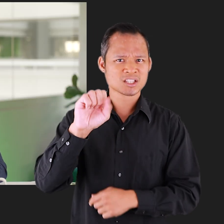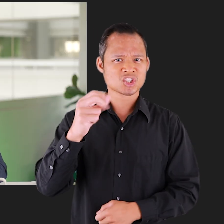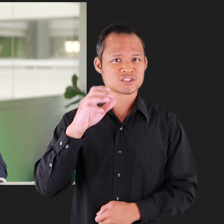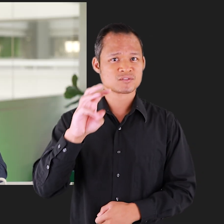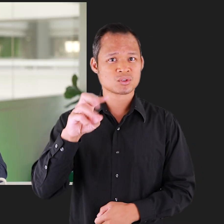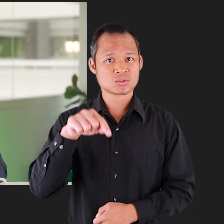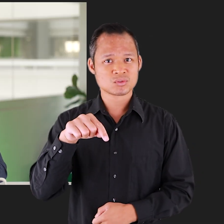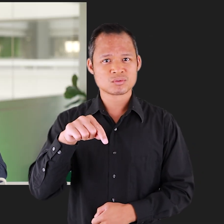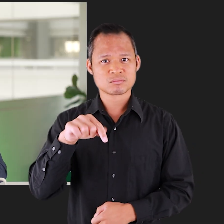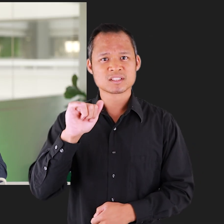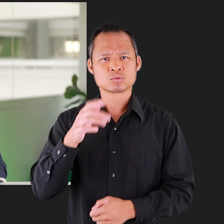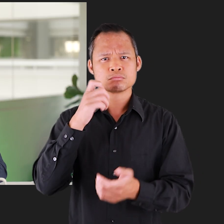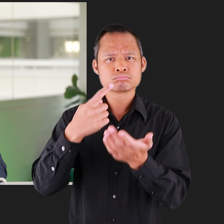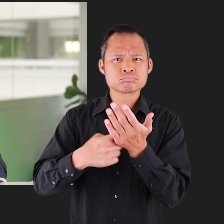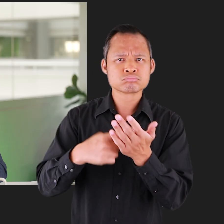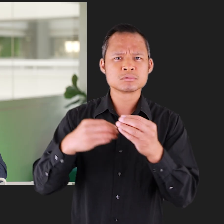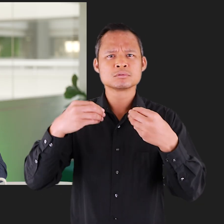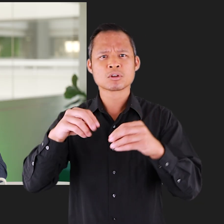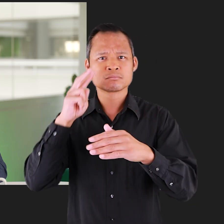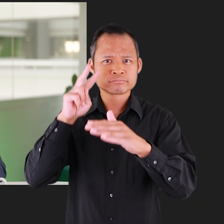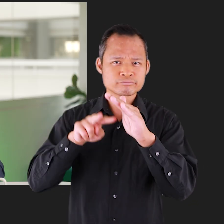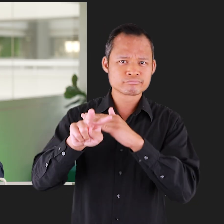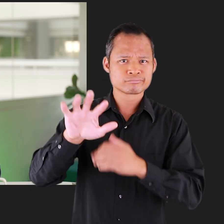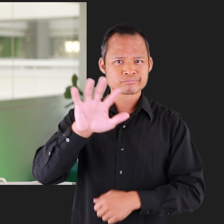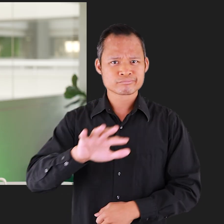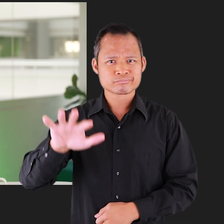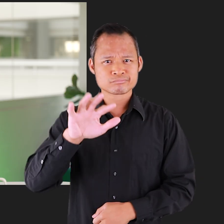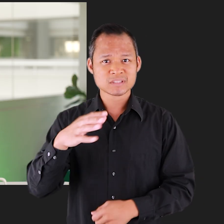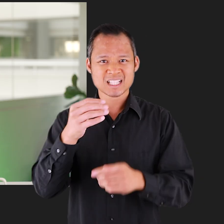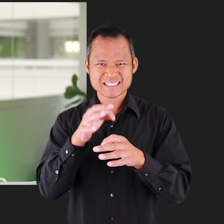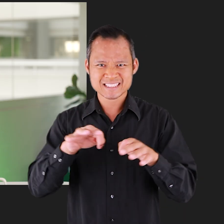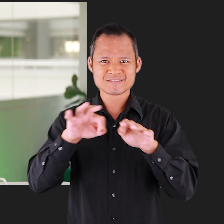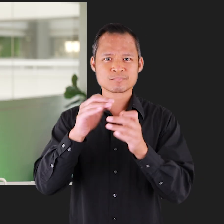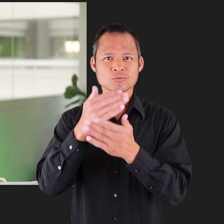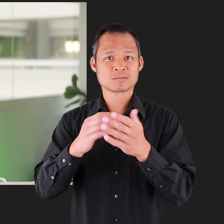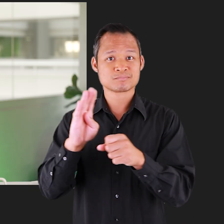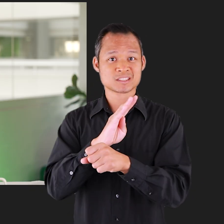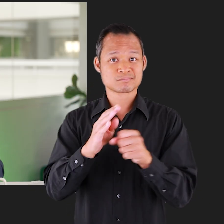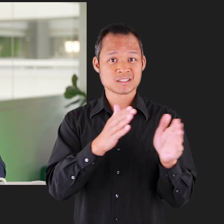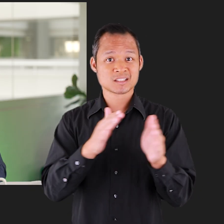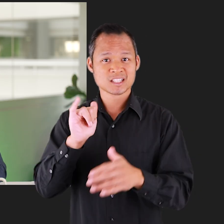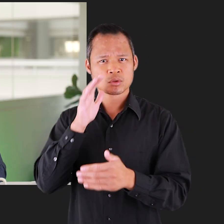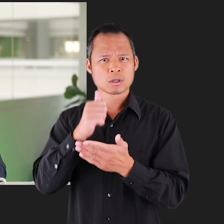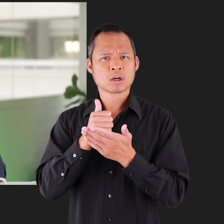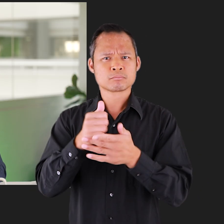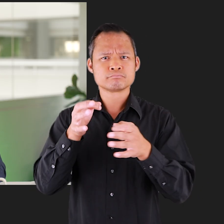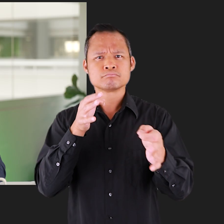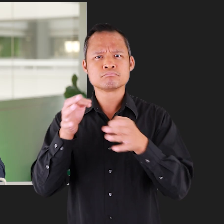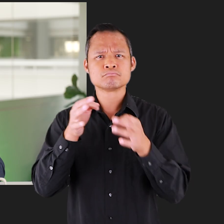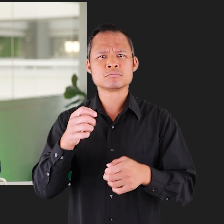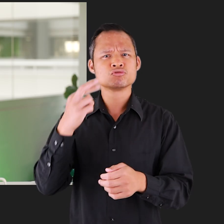sales forecast assumptions and monthly sales rationale, a key section in the business plan that helps explain your rationale for your